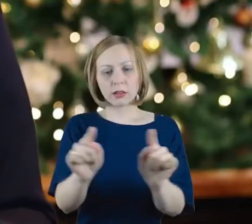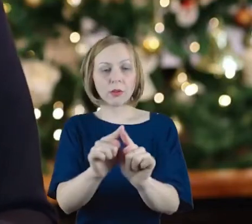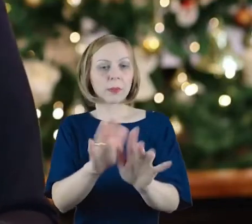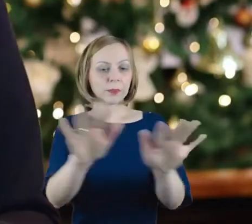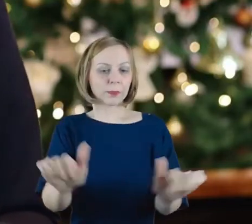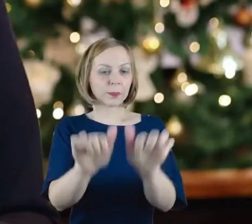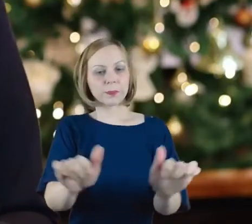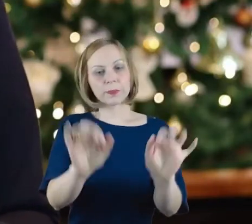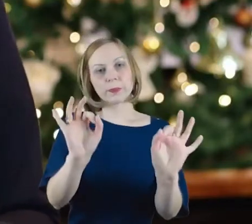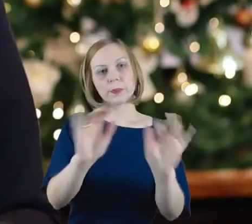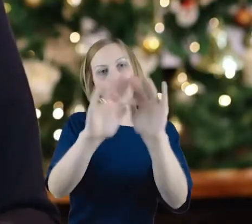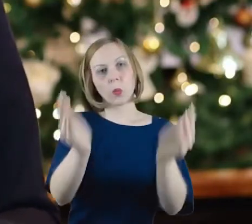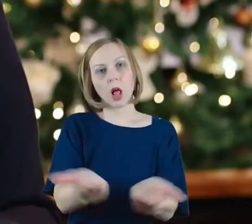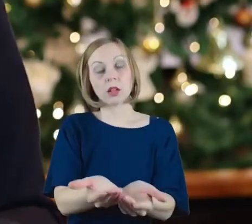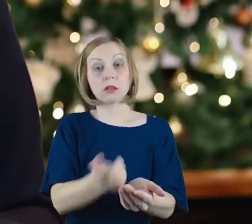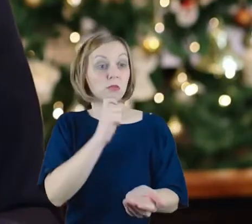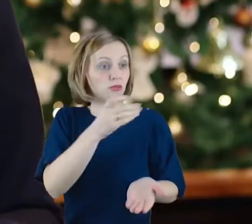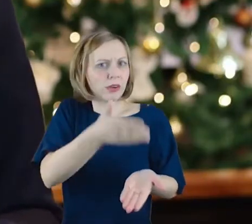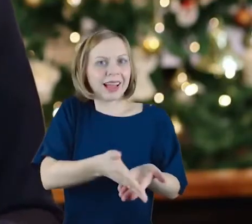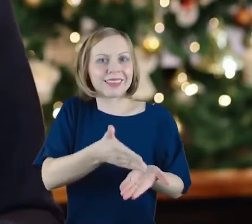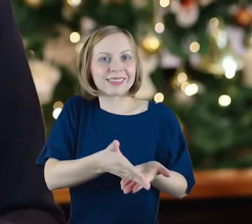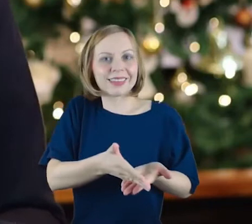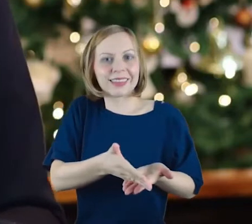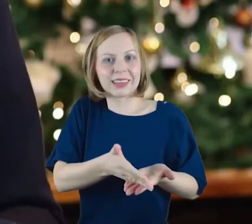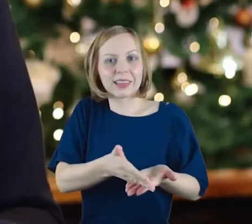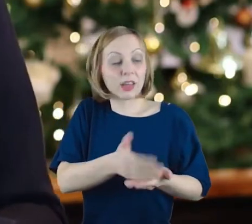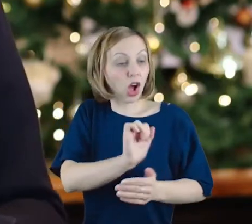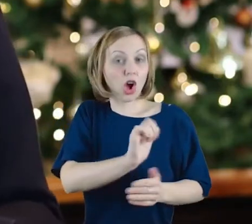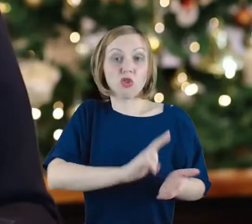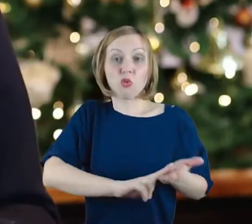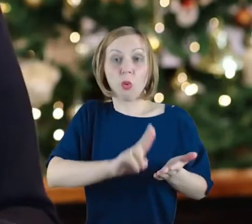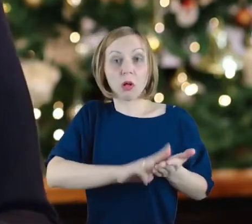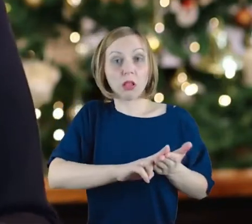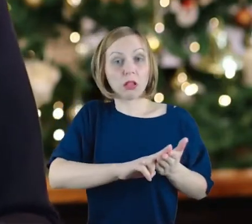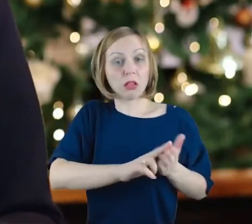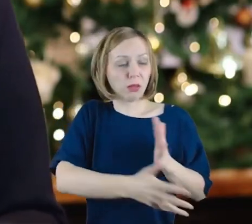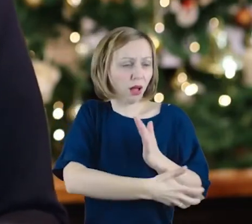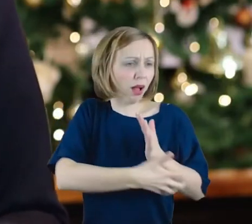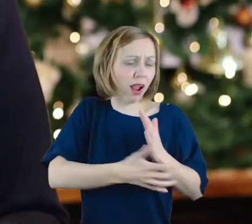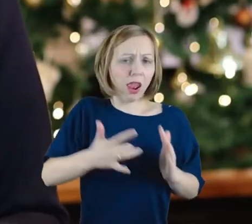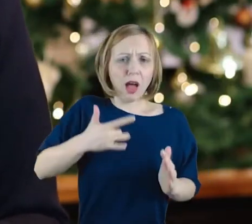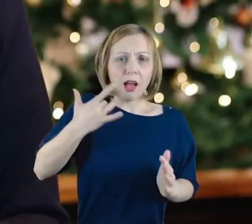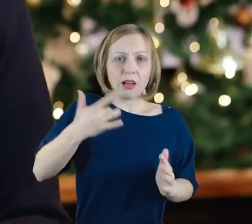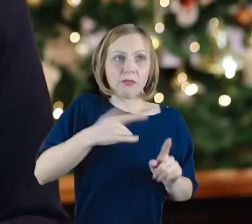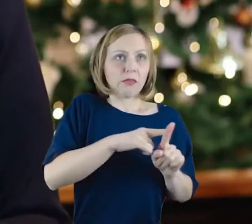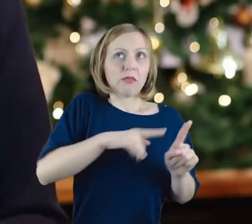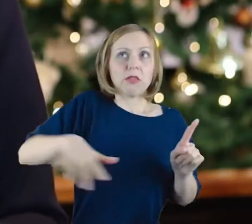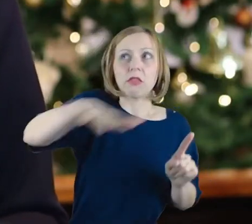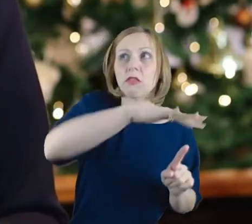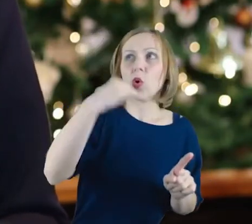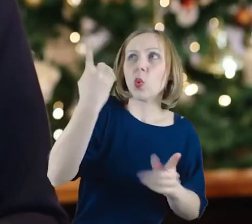and ordered world. But in reality, she was living her ordinary, modest life under the shadow of the